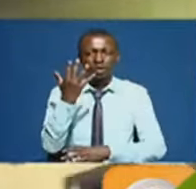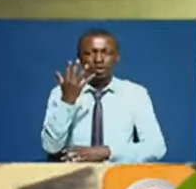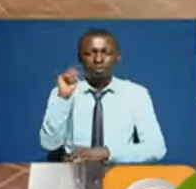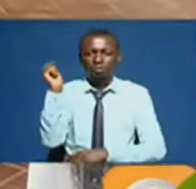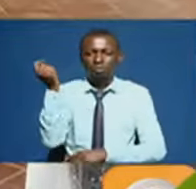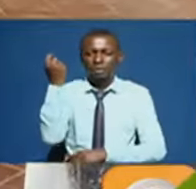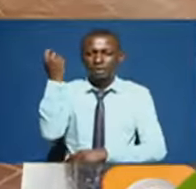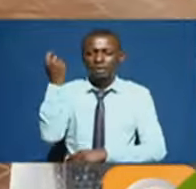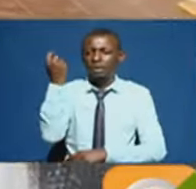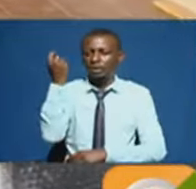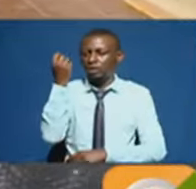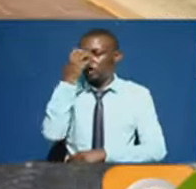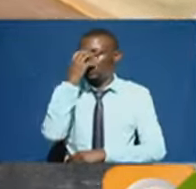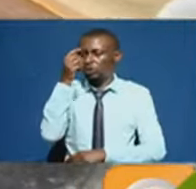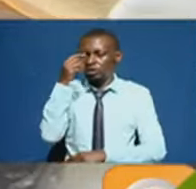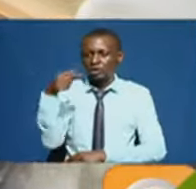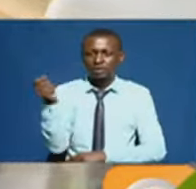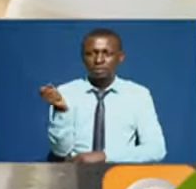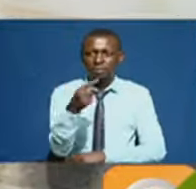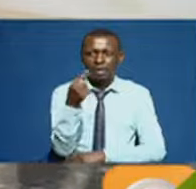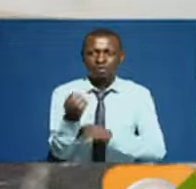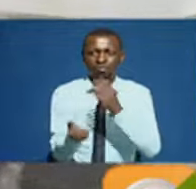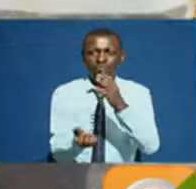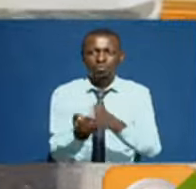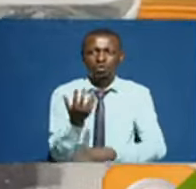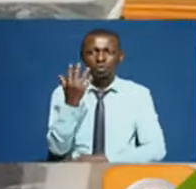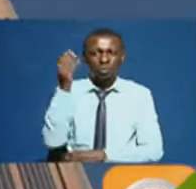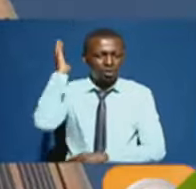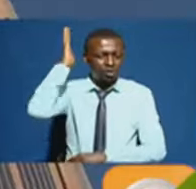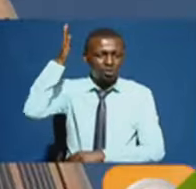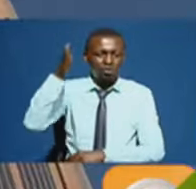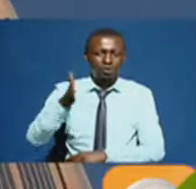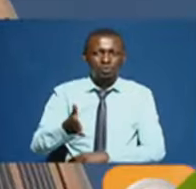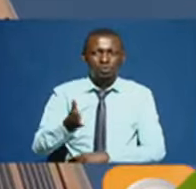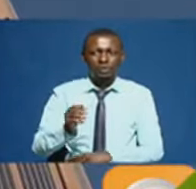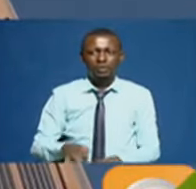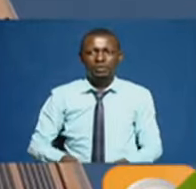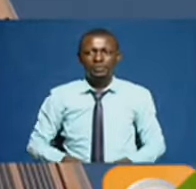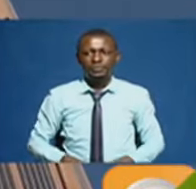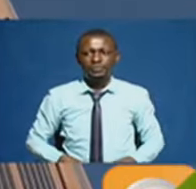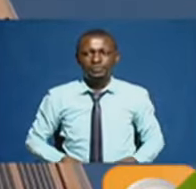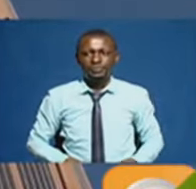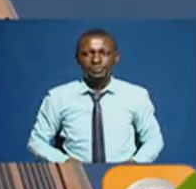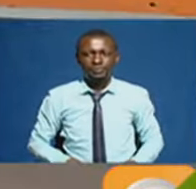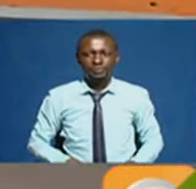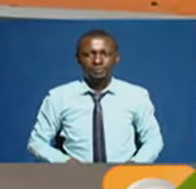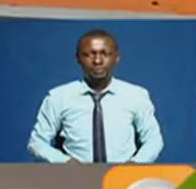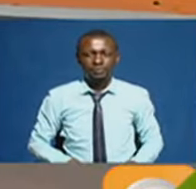state later this month. Safin Achieng Ouma, Citizen TV.